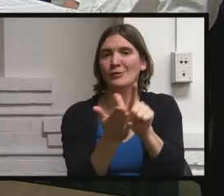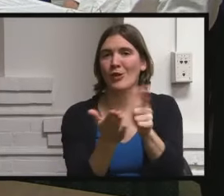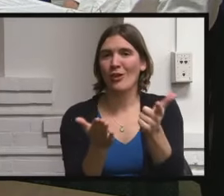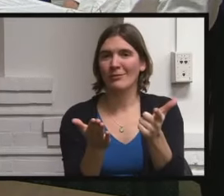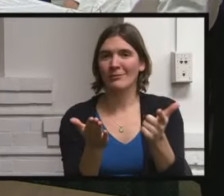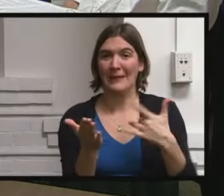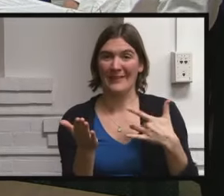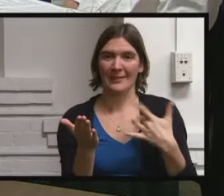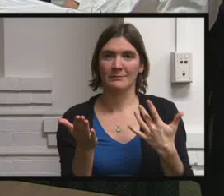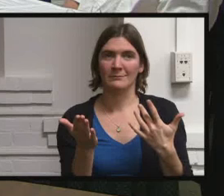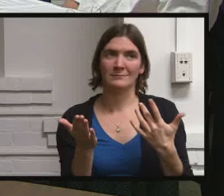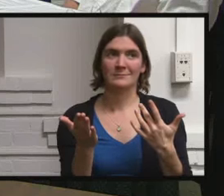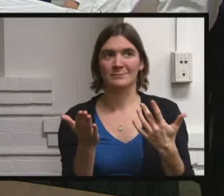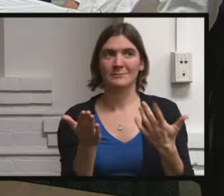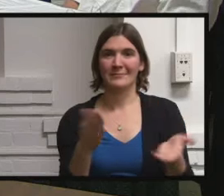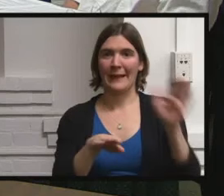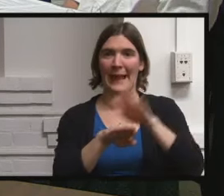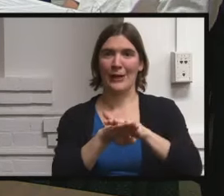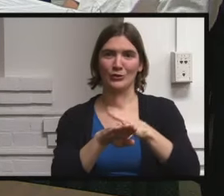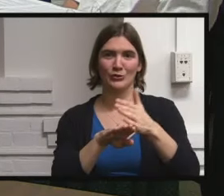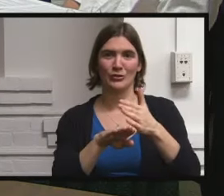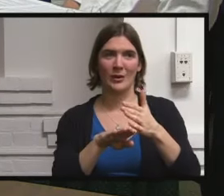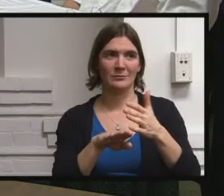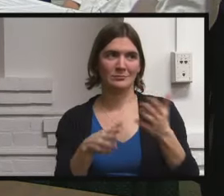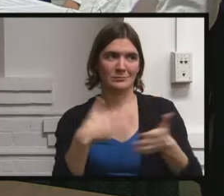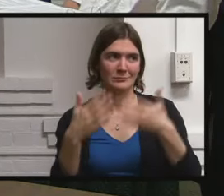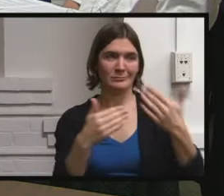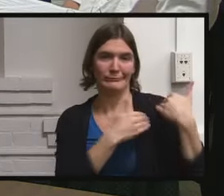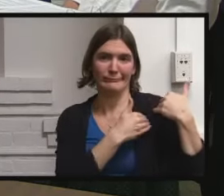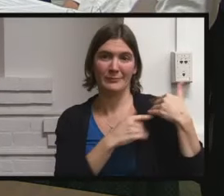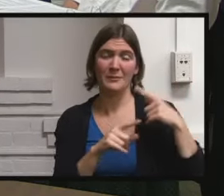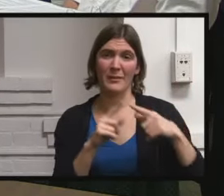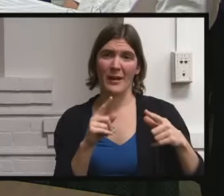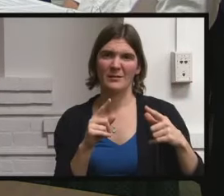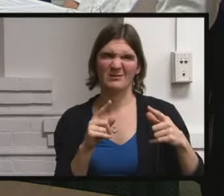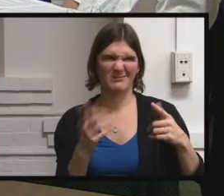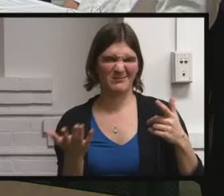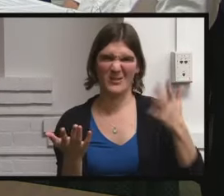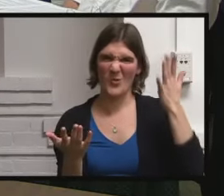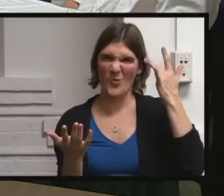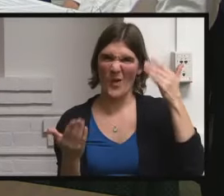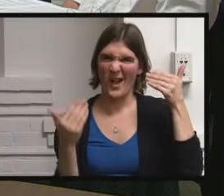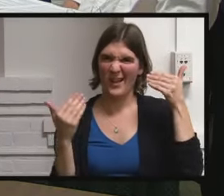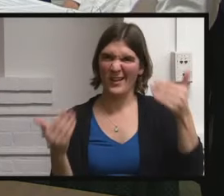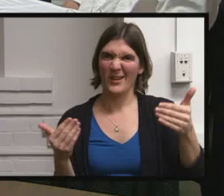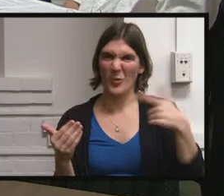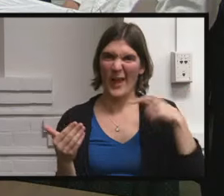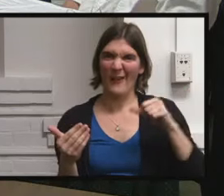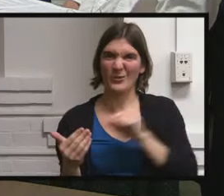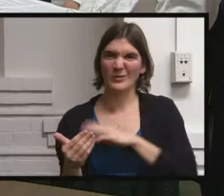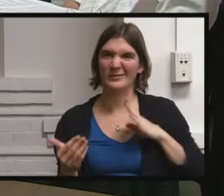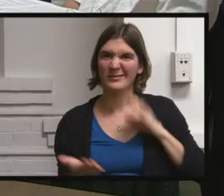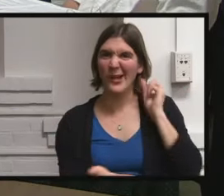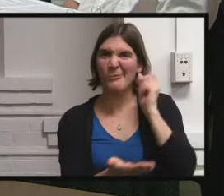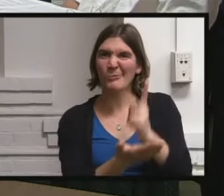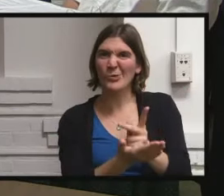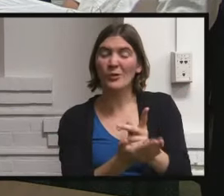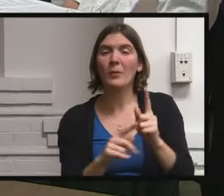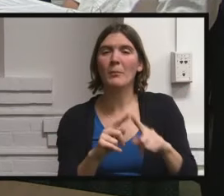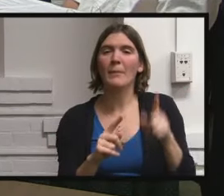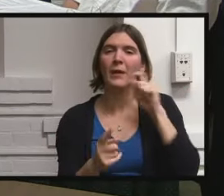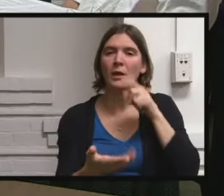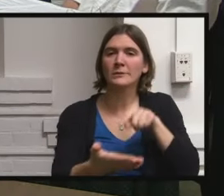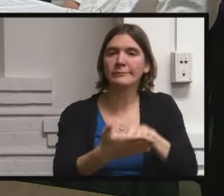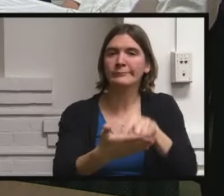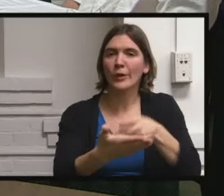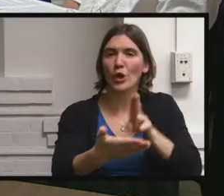it feels like it's just an automatic thing to do. Right. It begs the question of why is there even a procedural step where the select board would approve this?